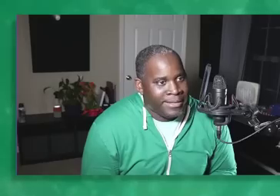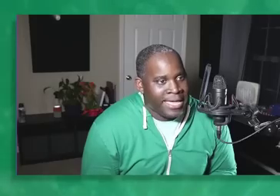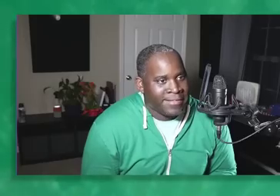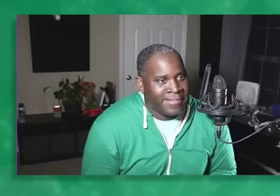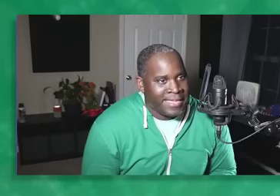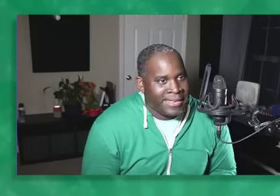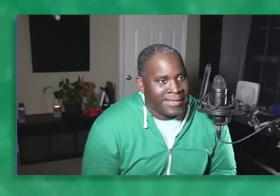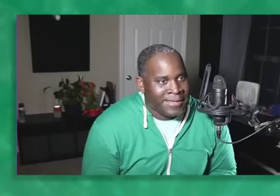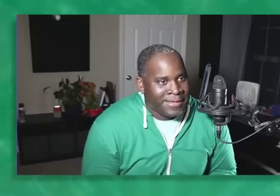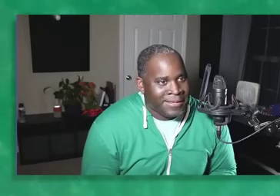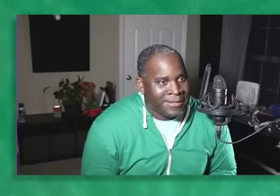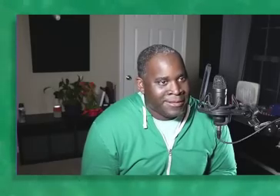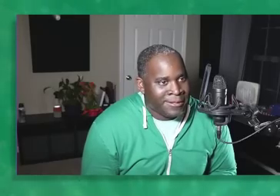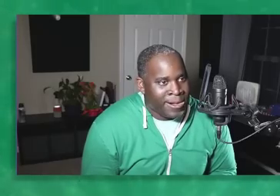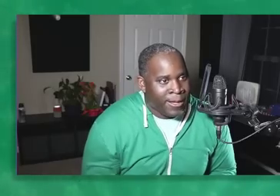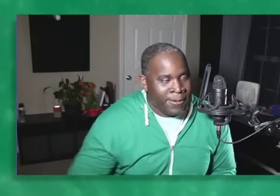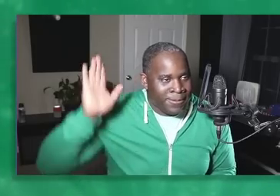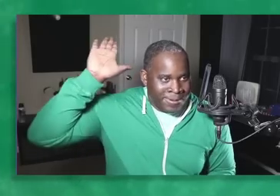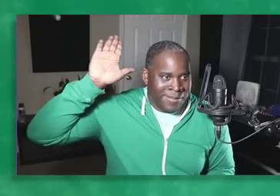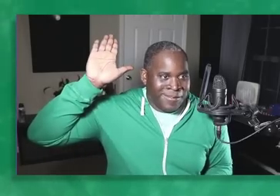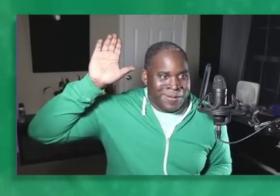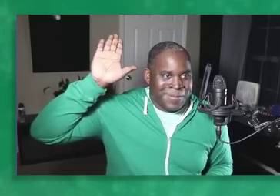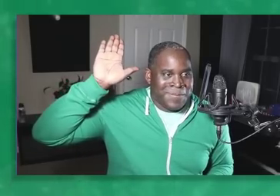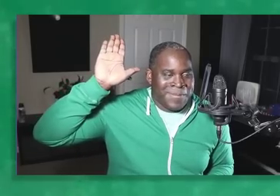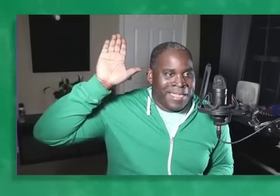Okay, next scene.